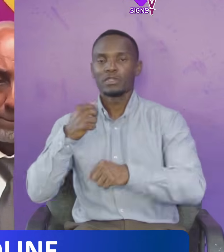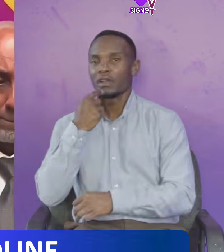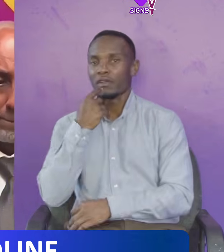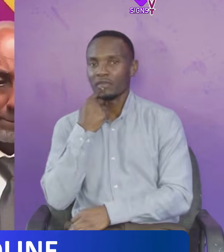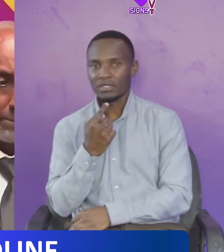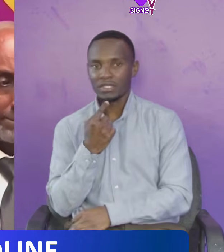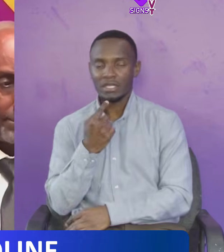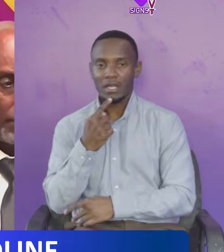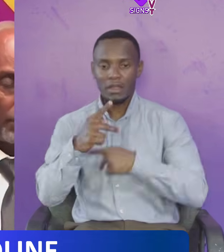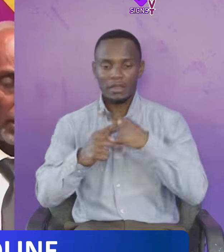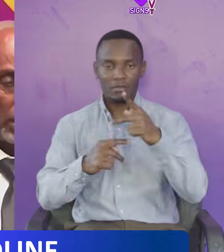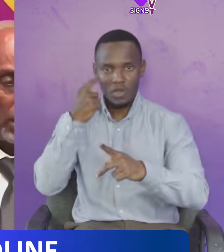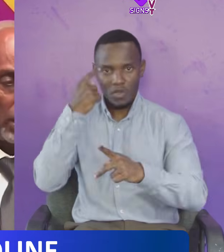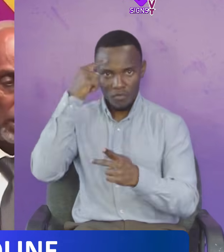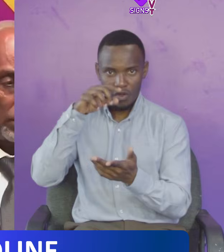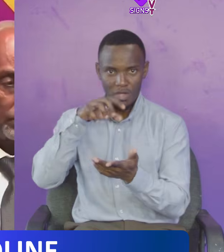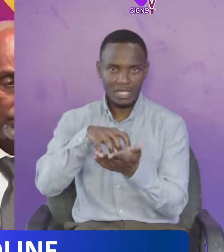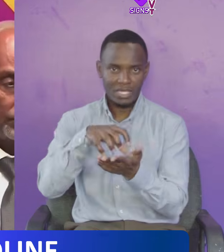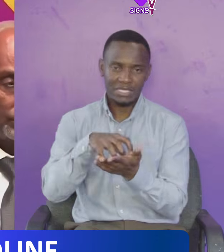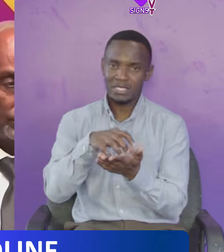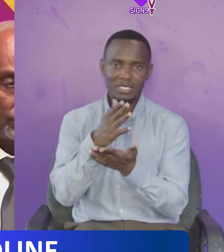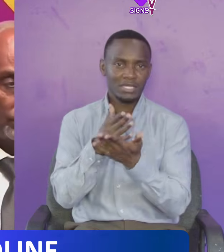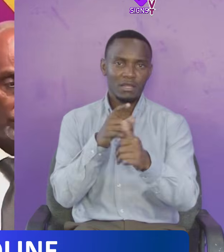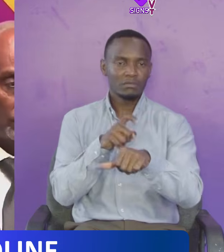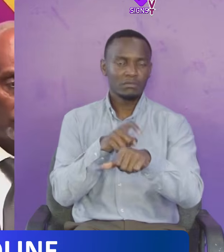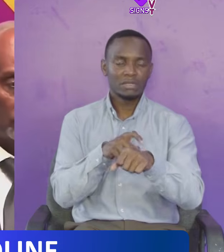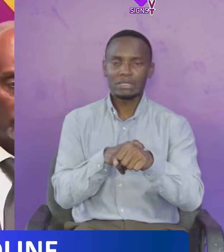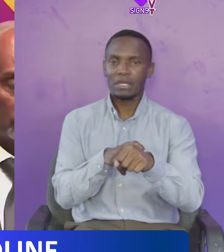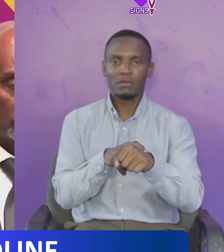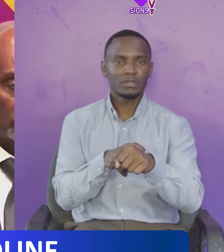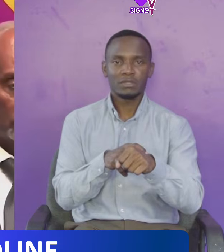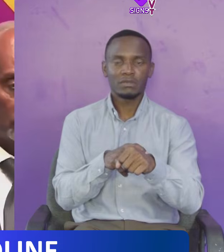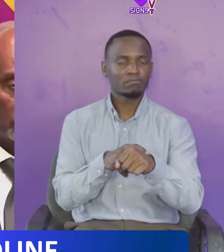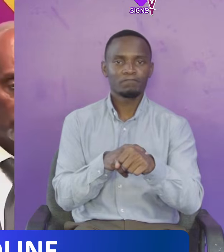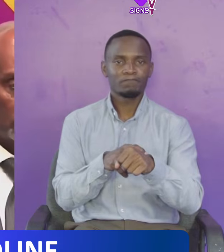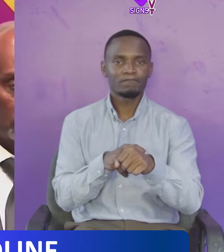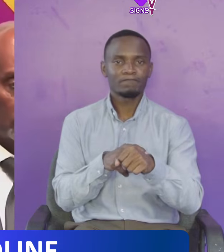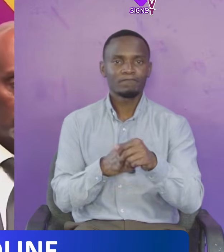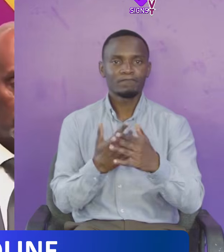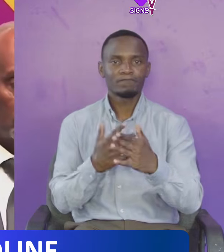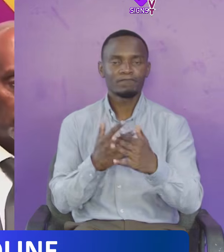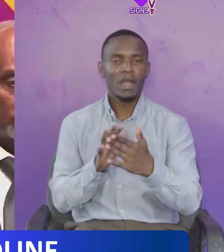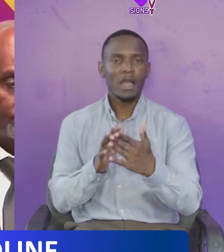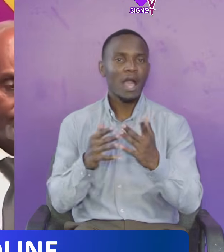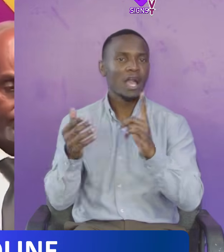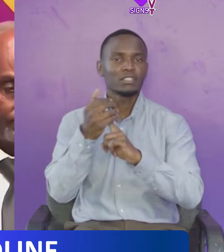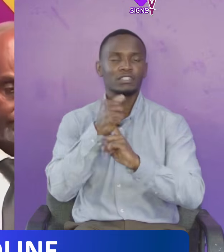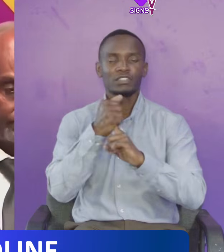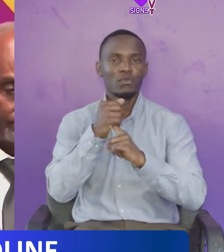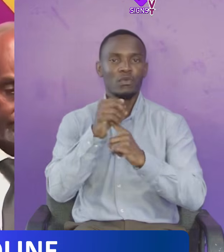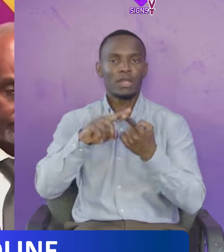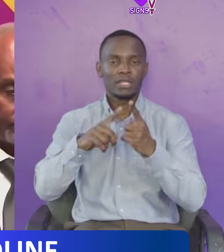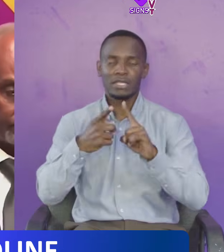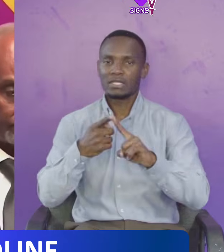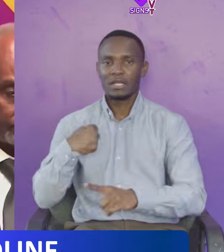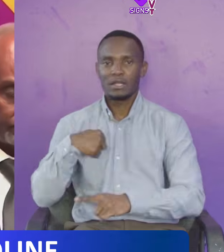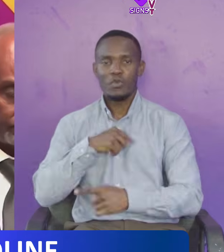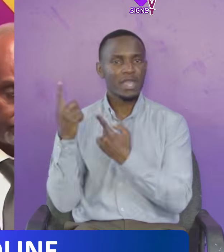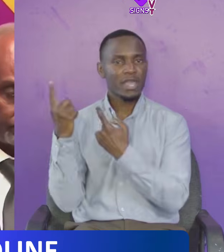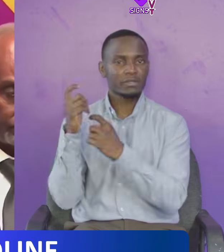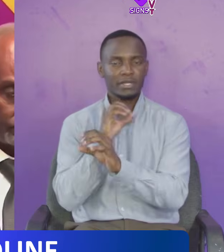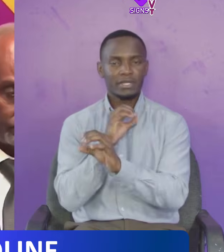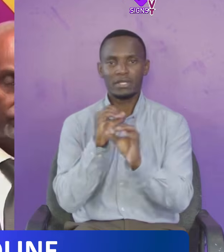taken, sometimes do not meet the threshold that we expected. And so the push or the desire